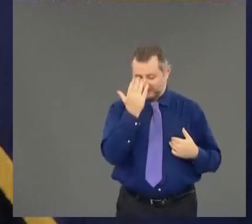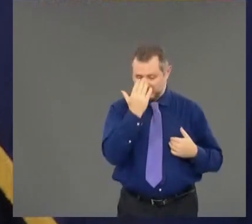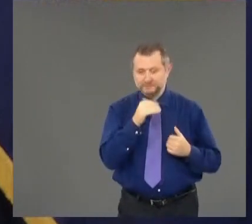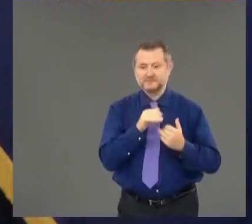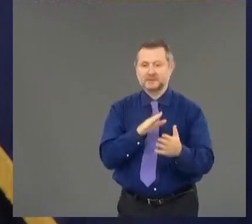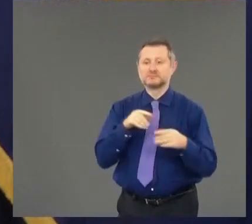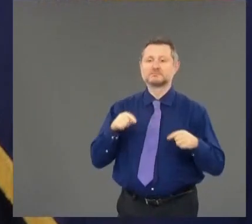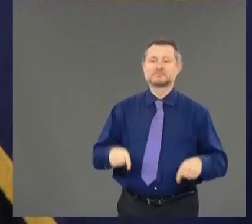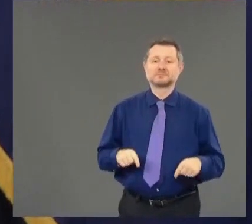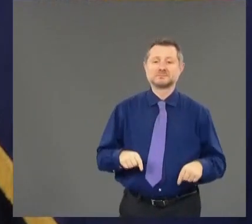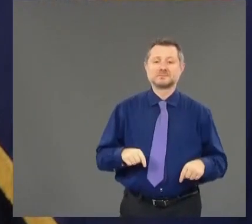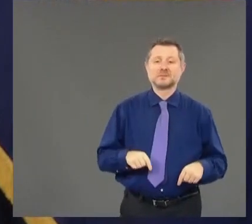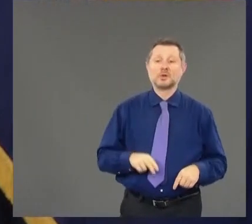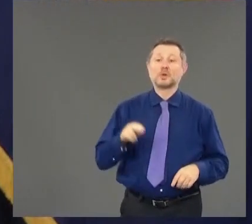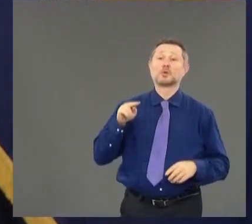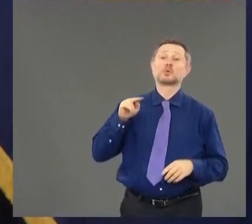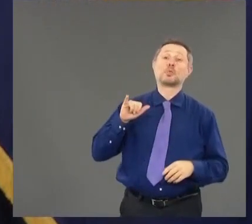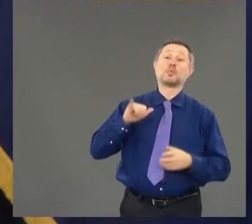NYPD.